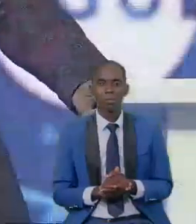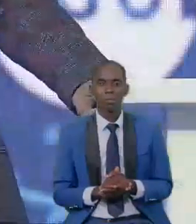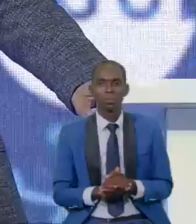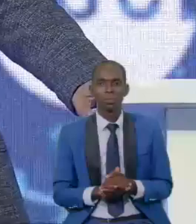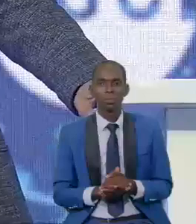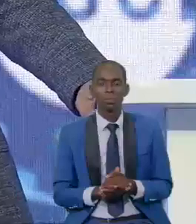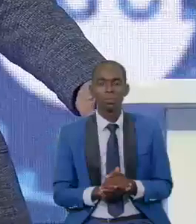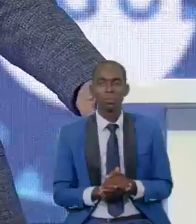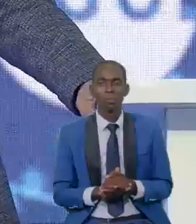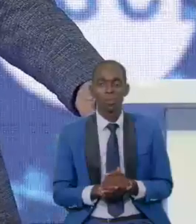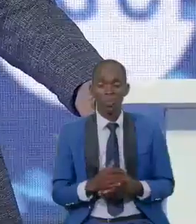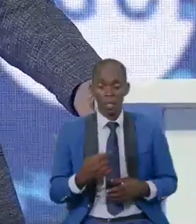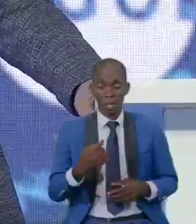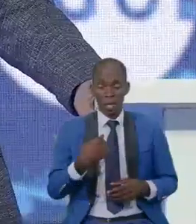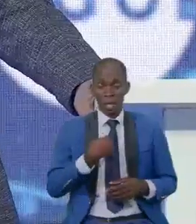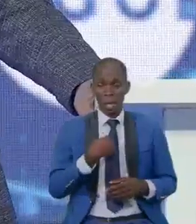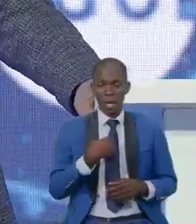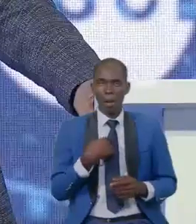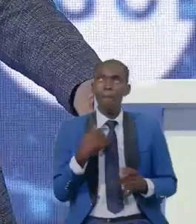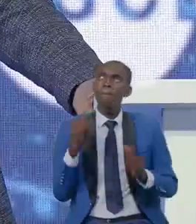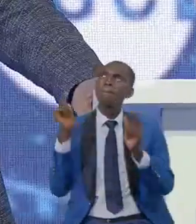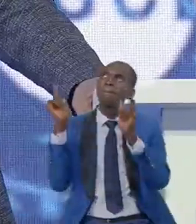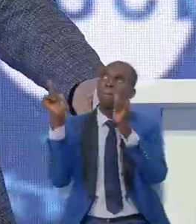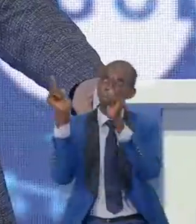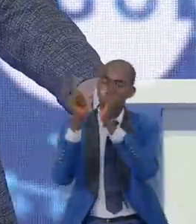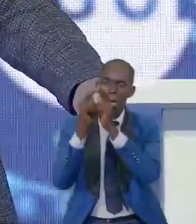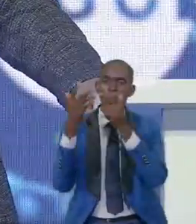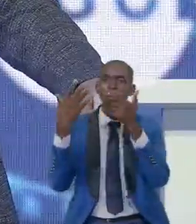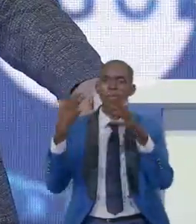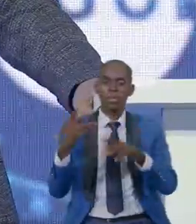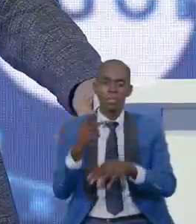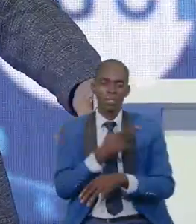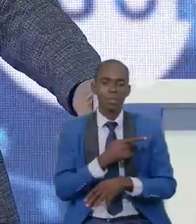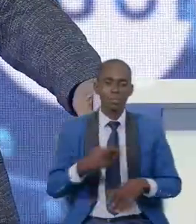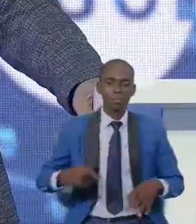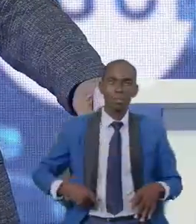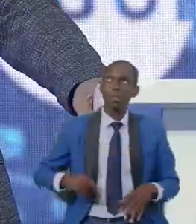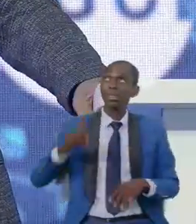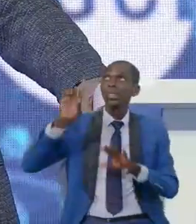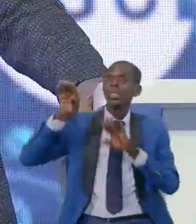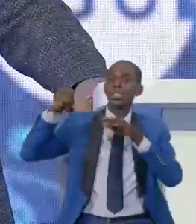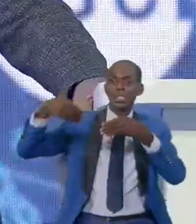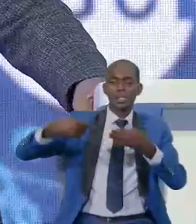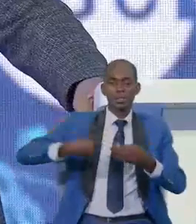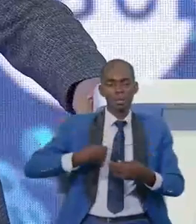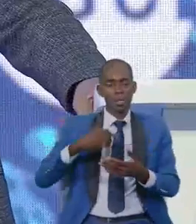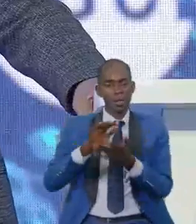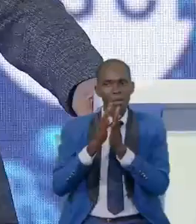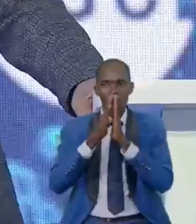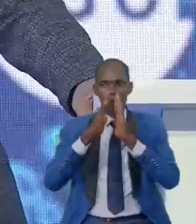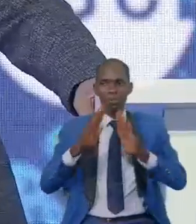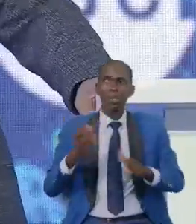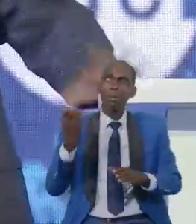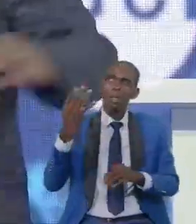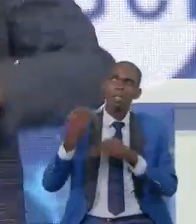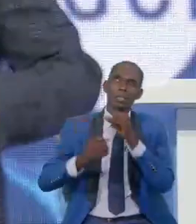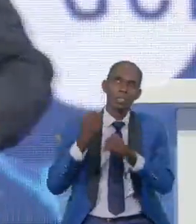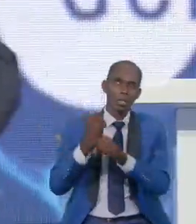I met the prince. He gave me peace some years ago